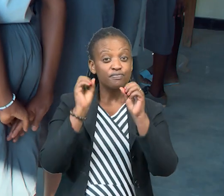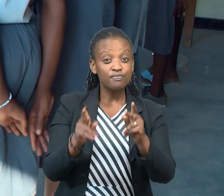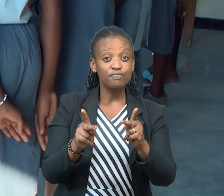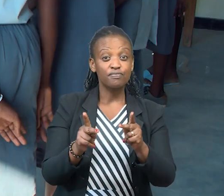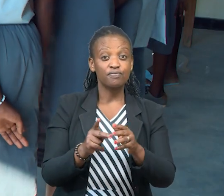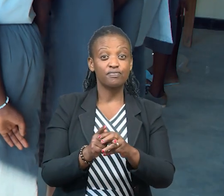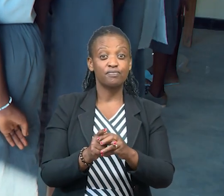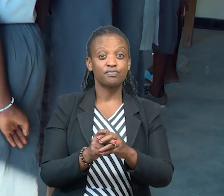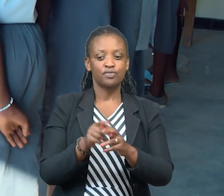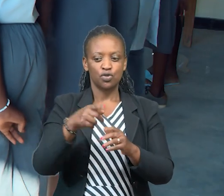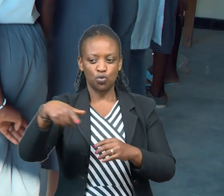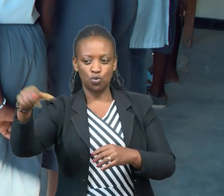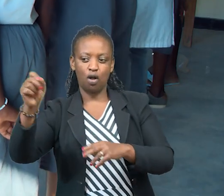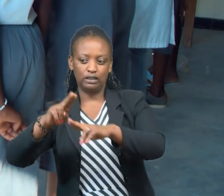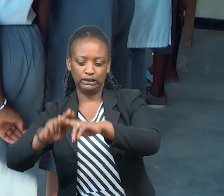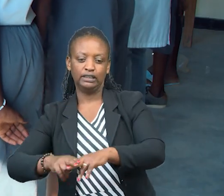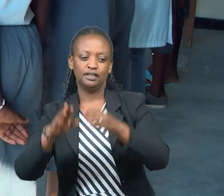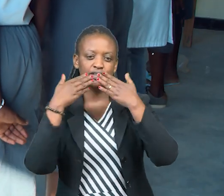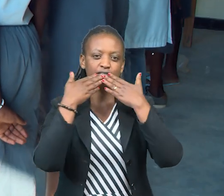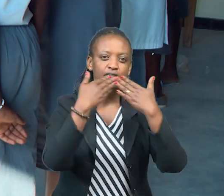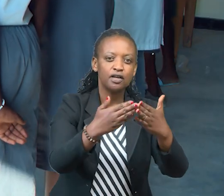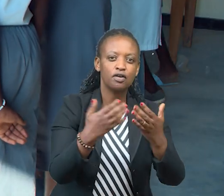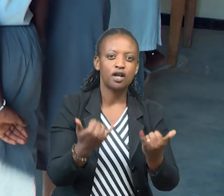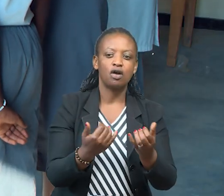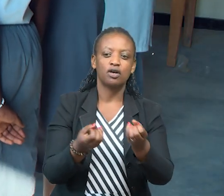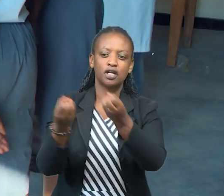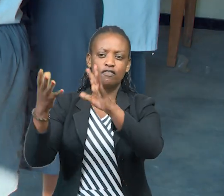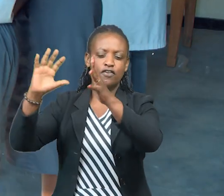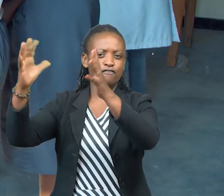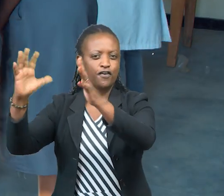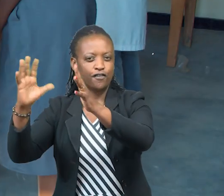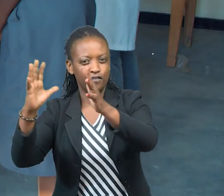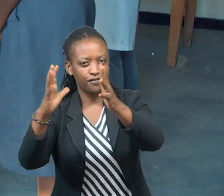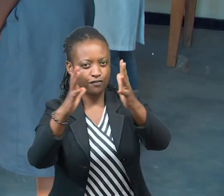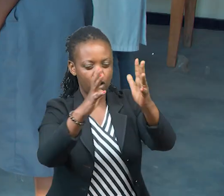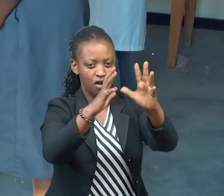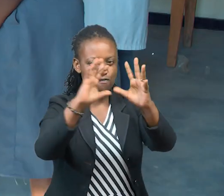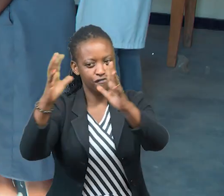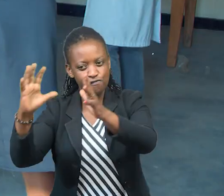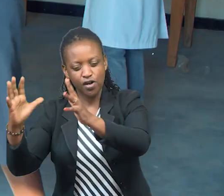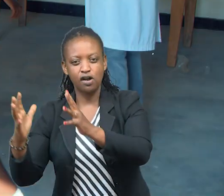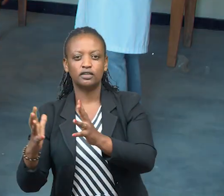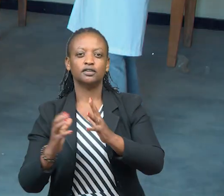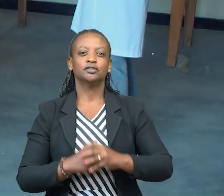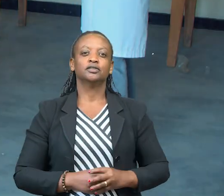unpaired. Okay, so you go and sit down. Thank you. Let us give them flowers.